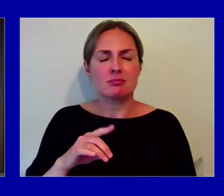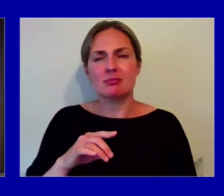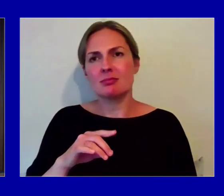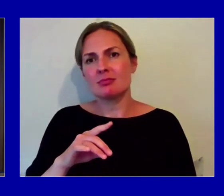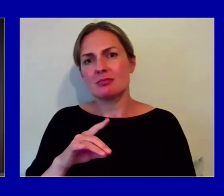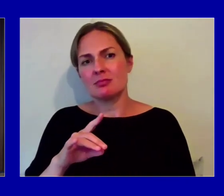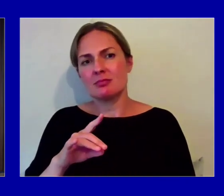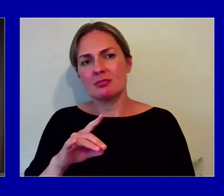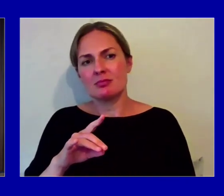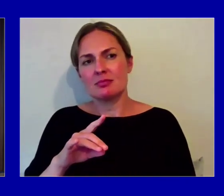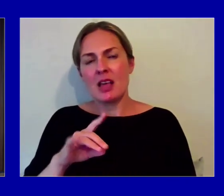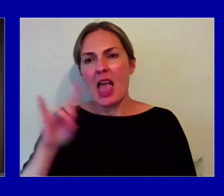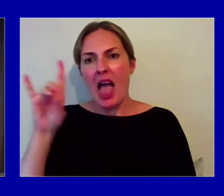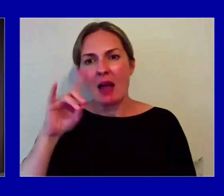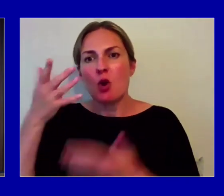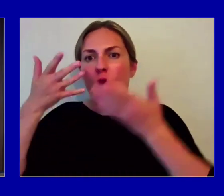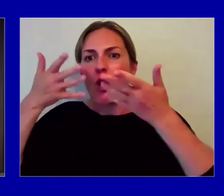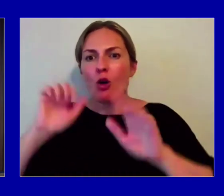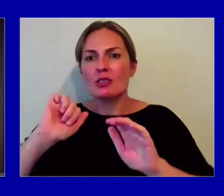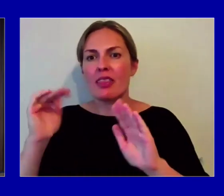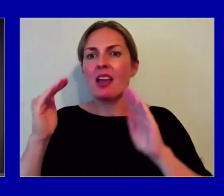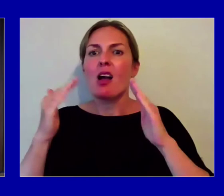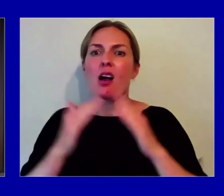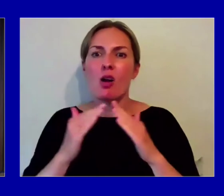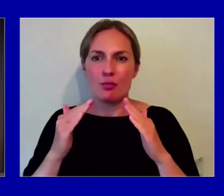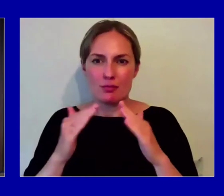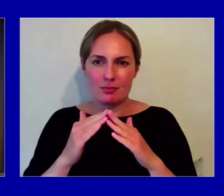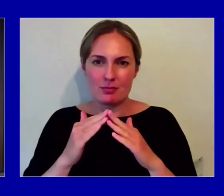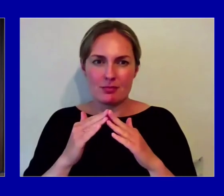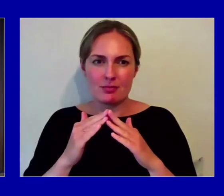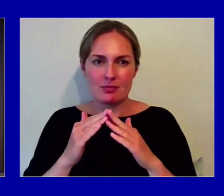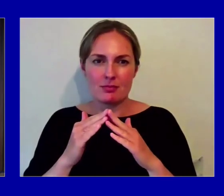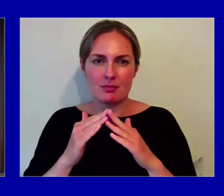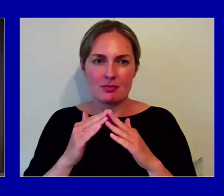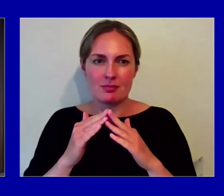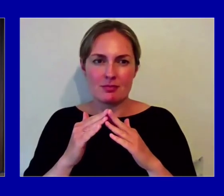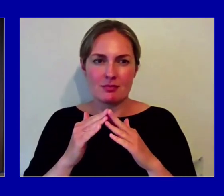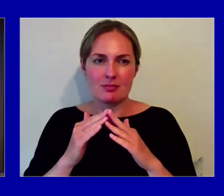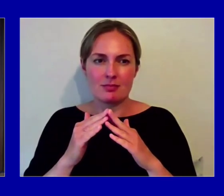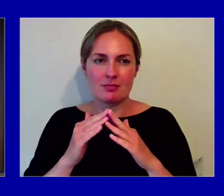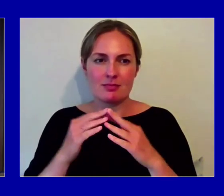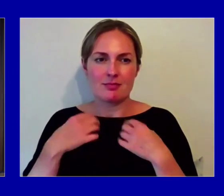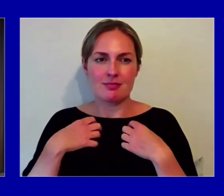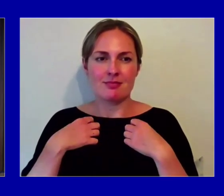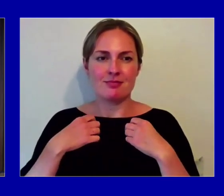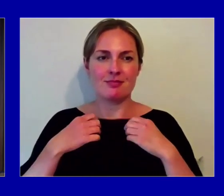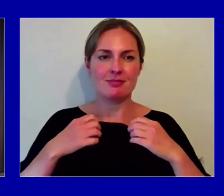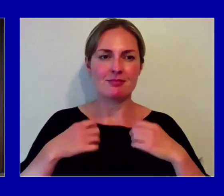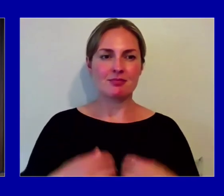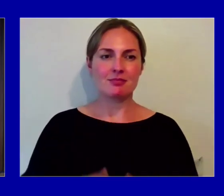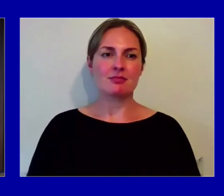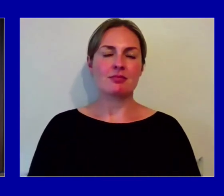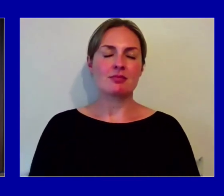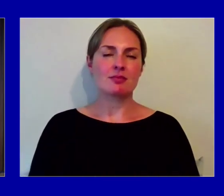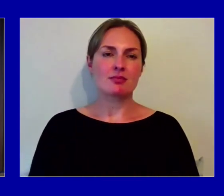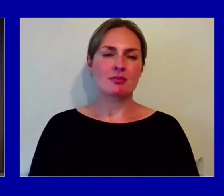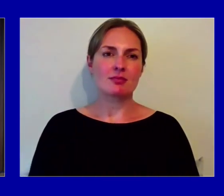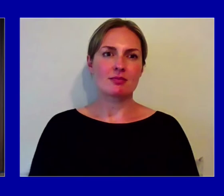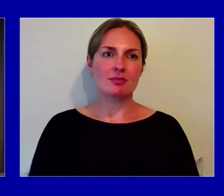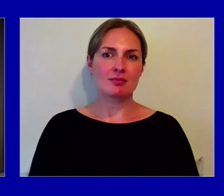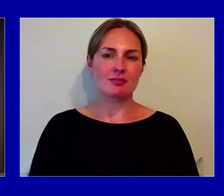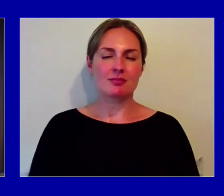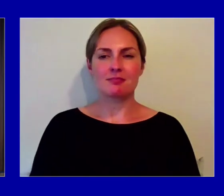habitats. And so that long winded, I'm just, I'm just inserting myself in the panel. Um, but Tammy,